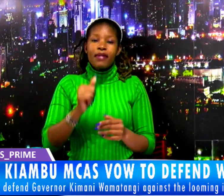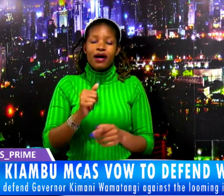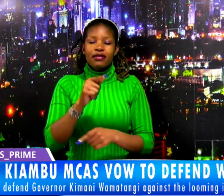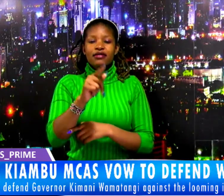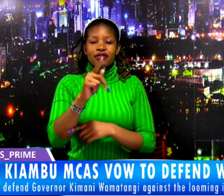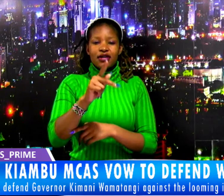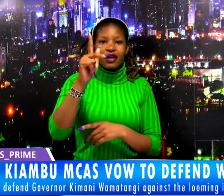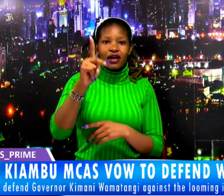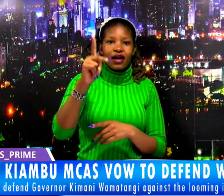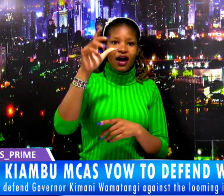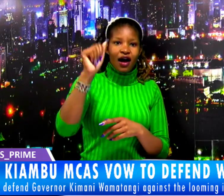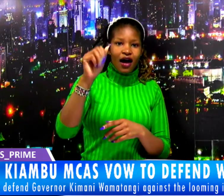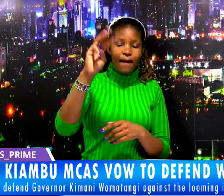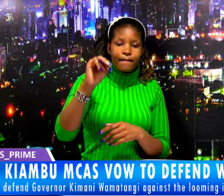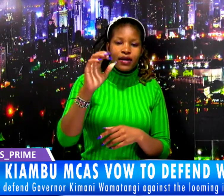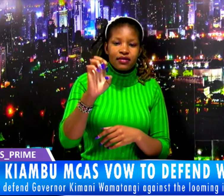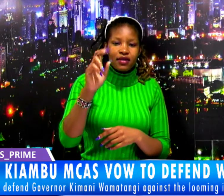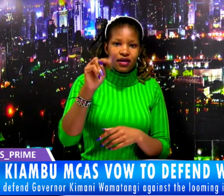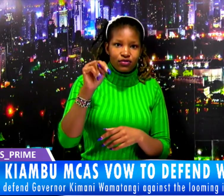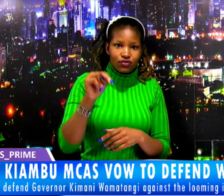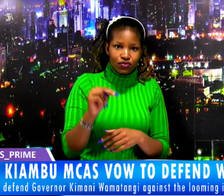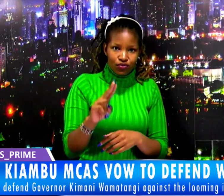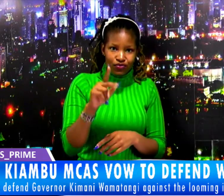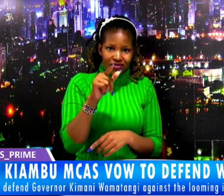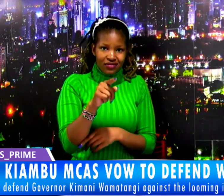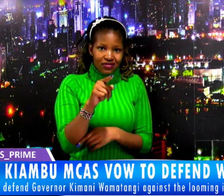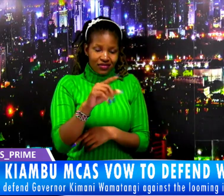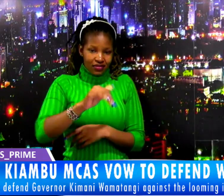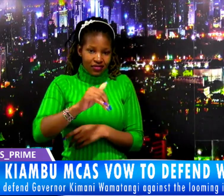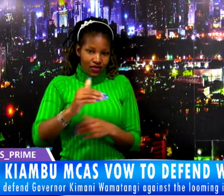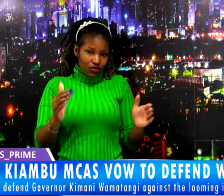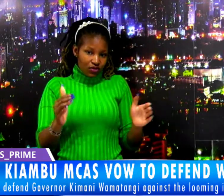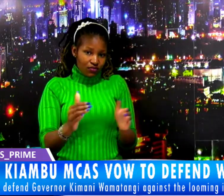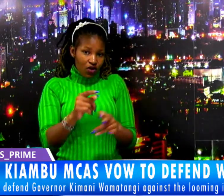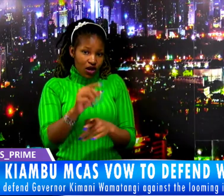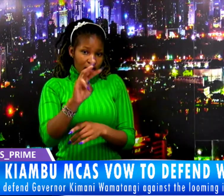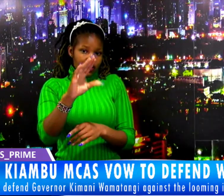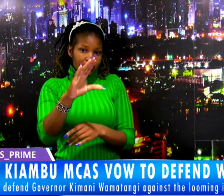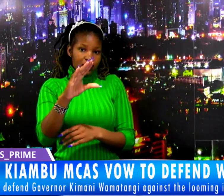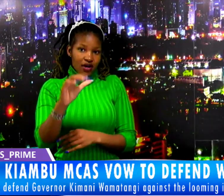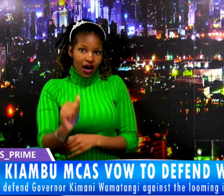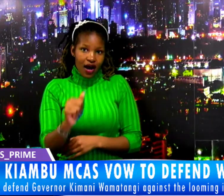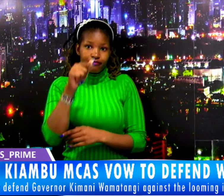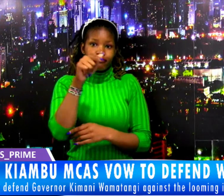the MCAs, led by Kamenu Ward MCA